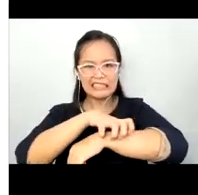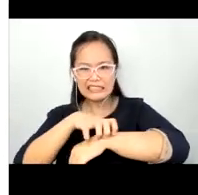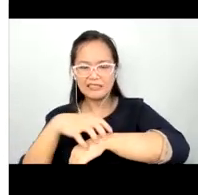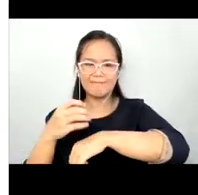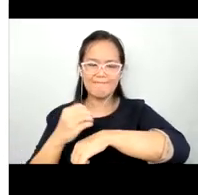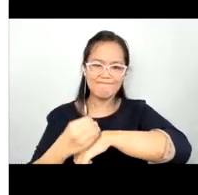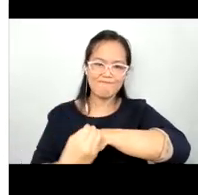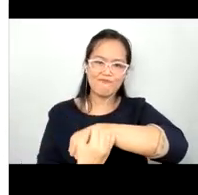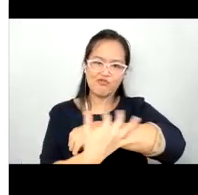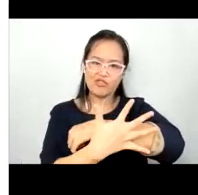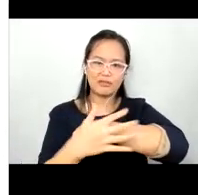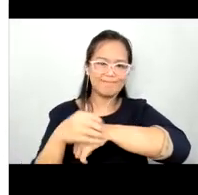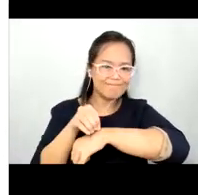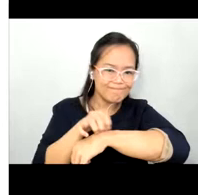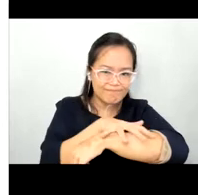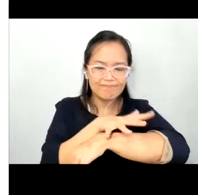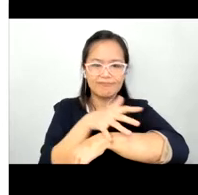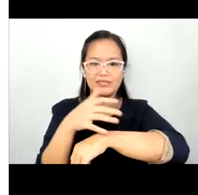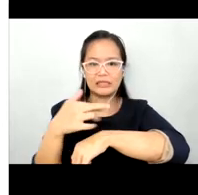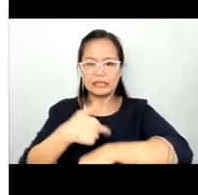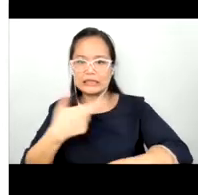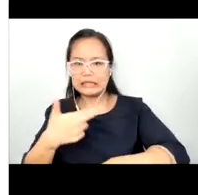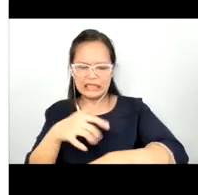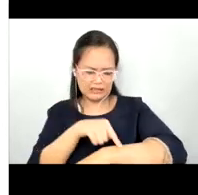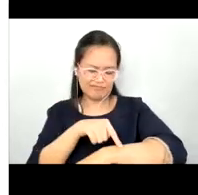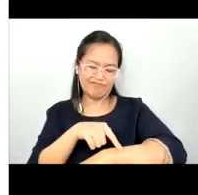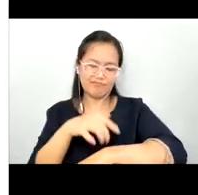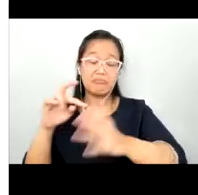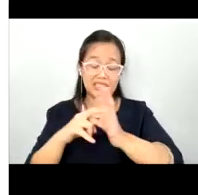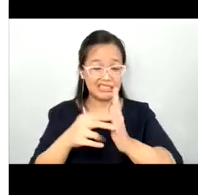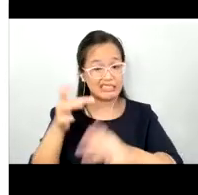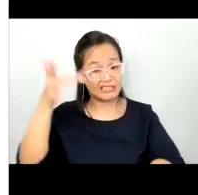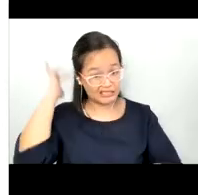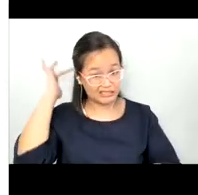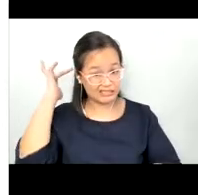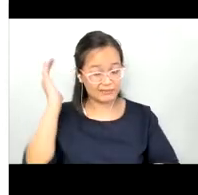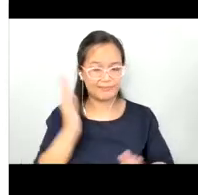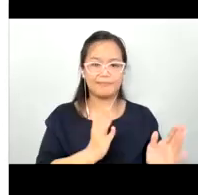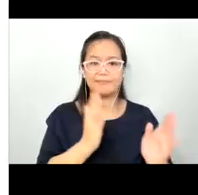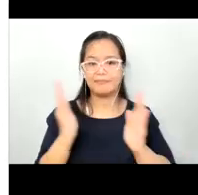reacting to certain substances. So sensitive again.